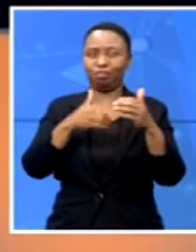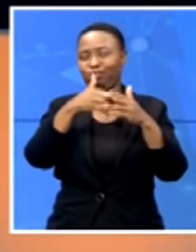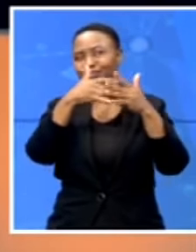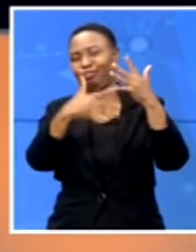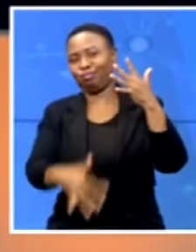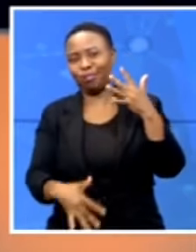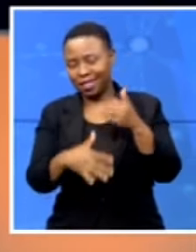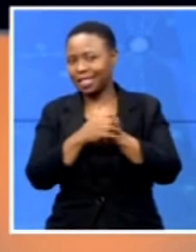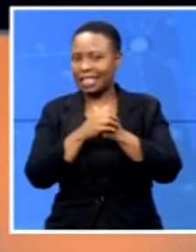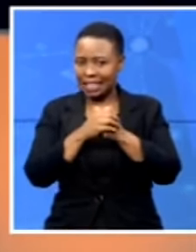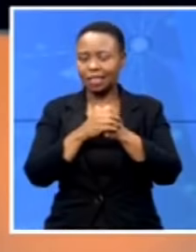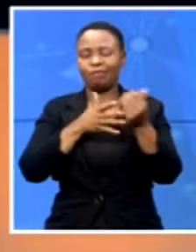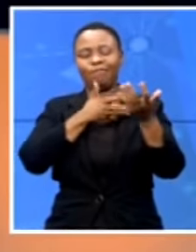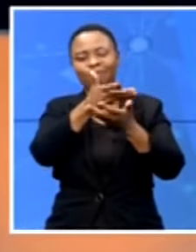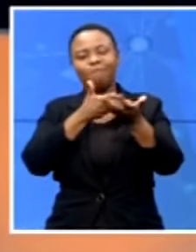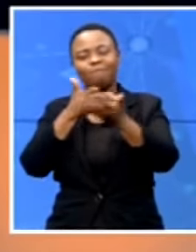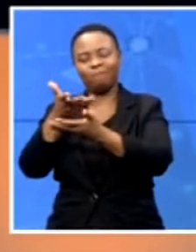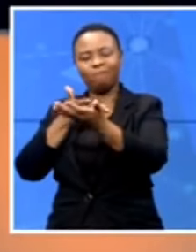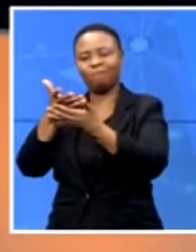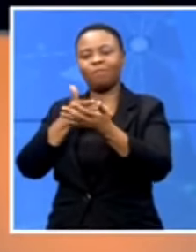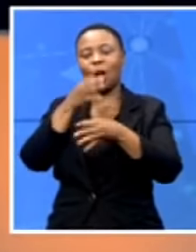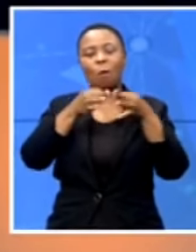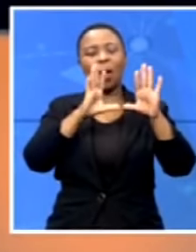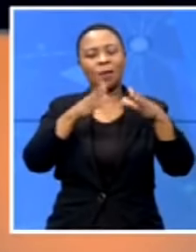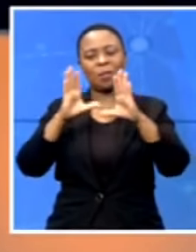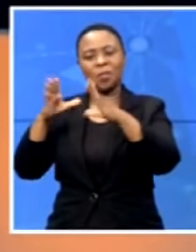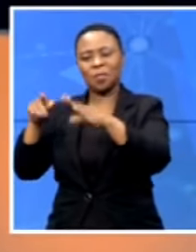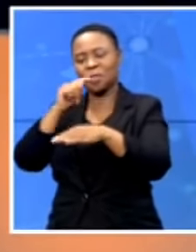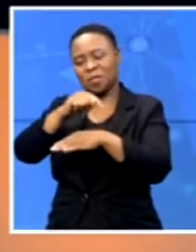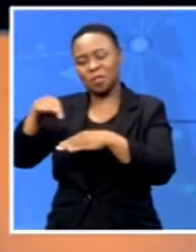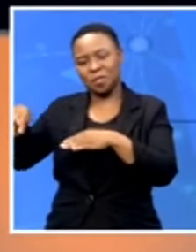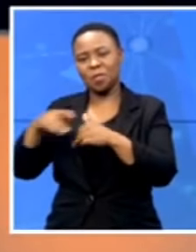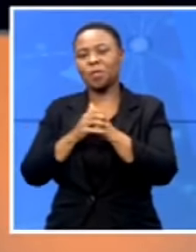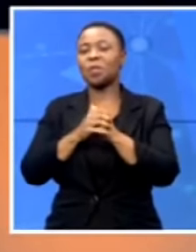here on the ground. We'll return with more of your analysis and top stories when we come back. Stay with us.